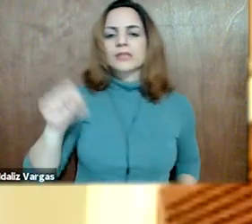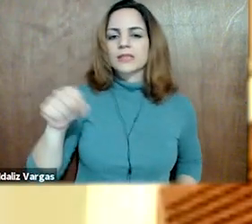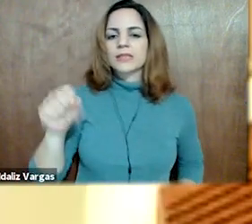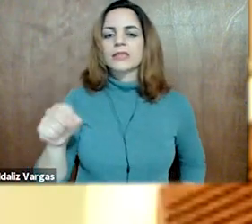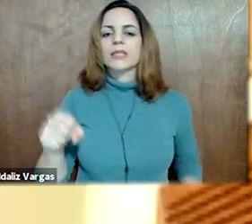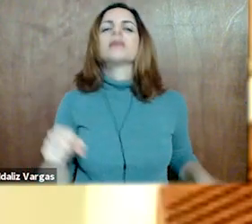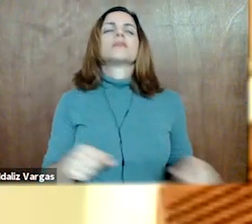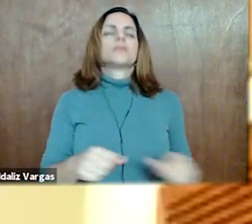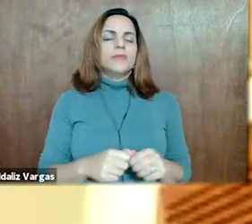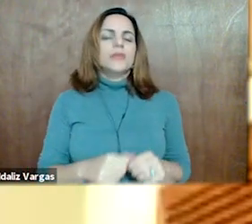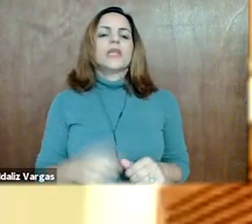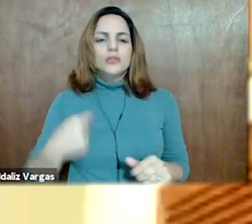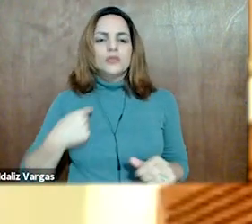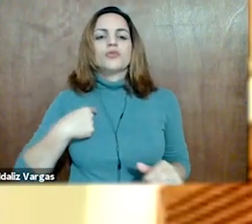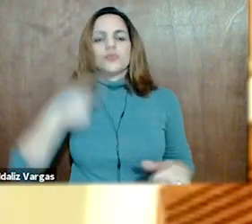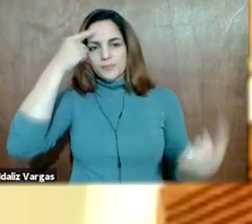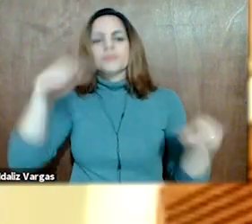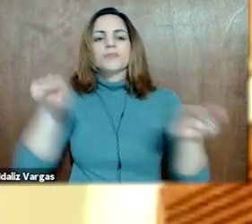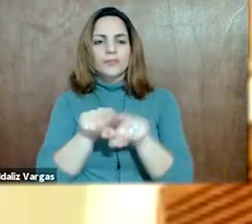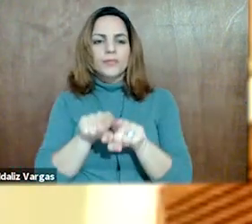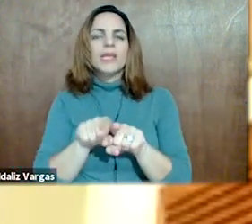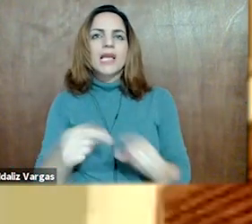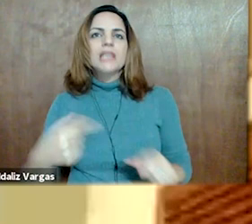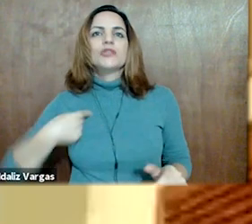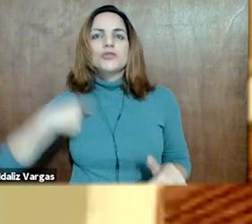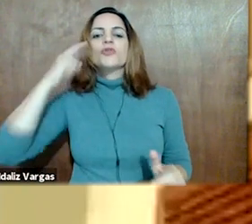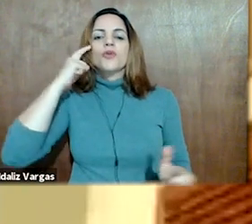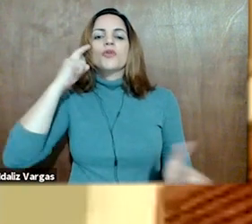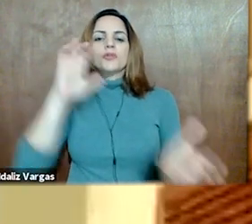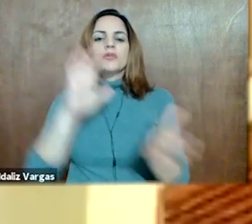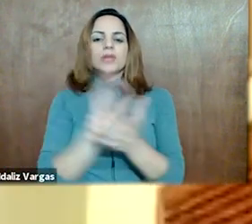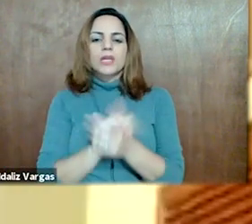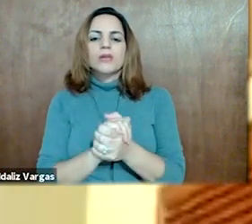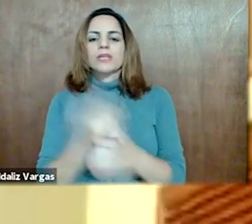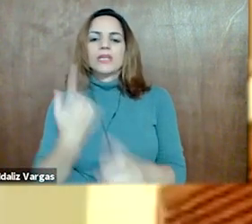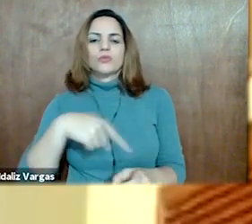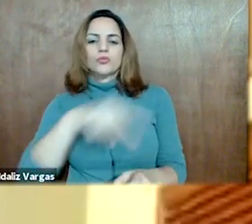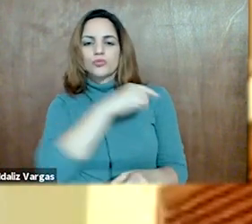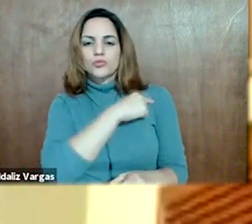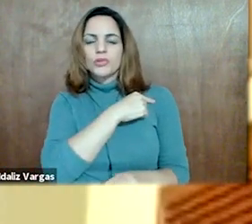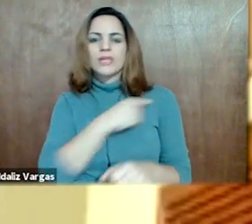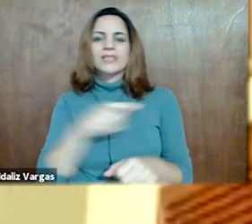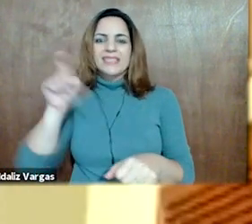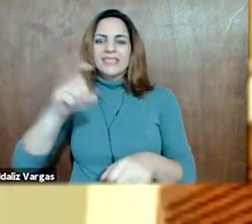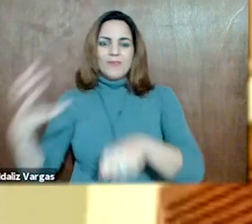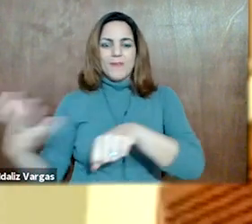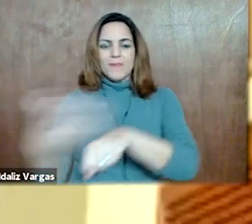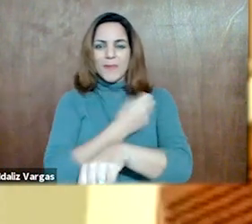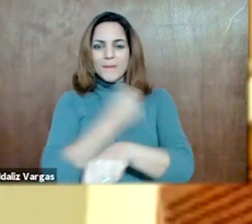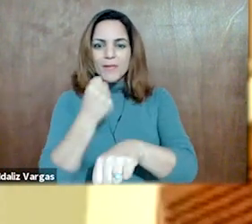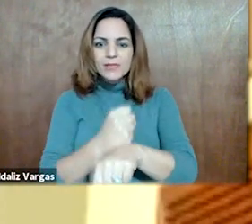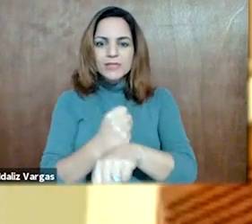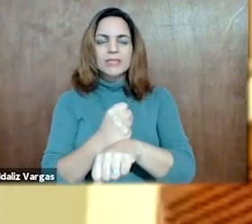full advantage of the situation that we find ourselves in and we should